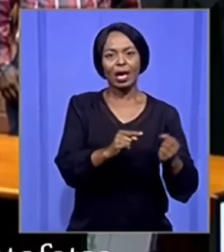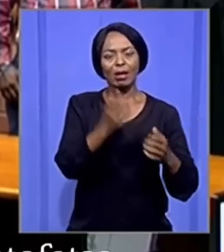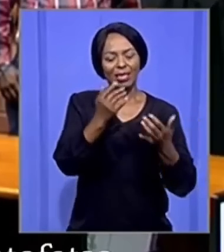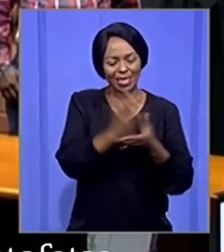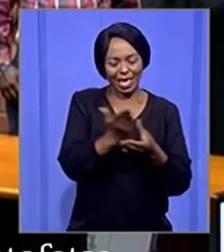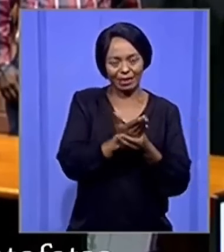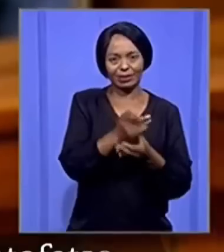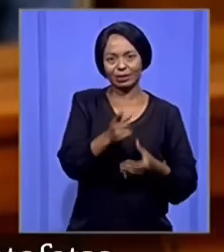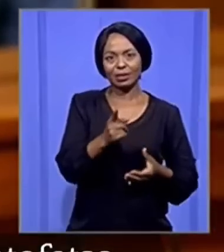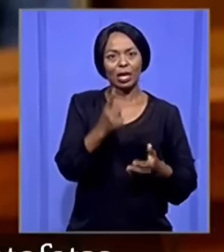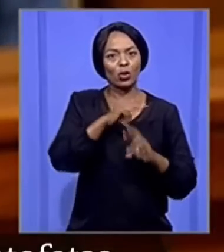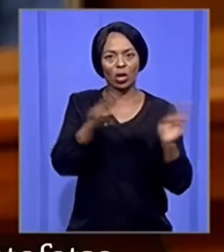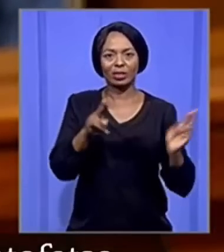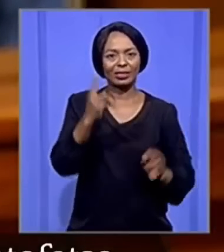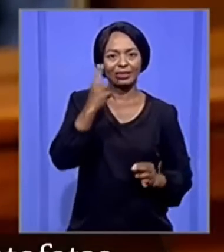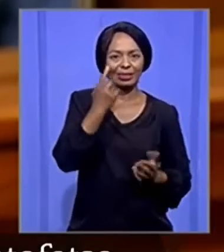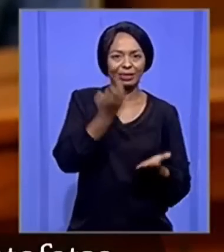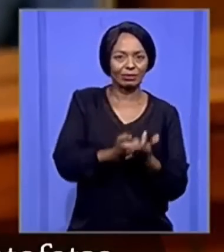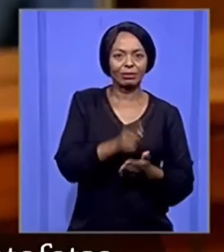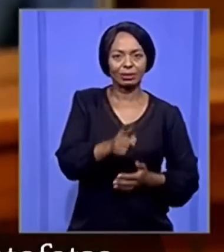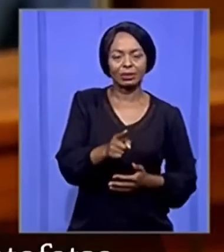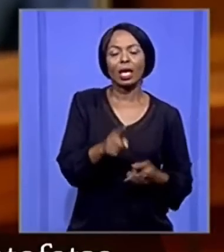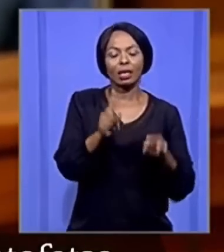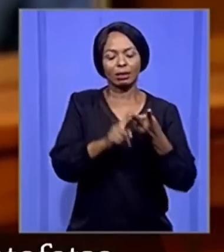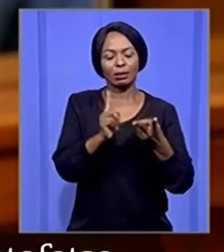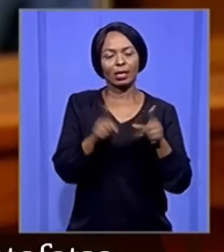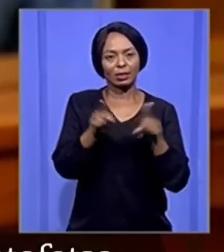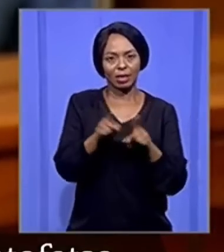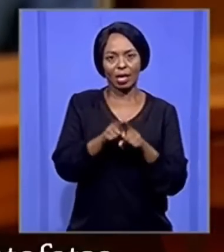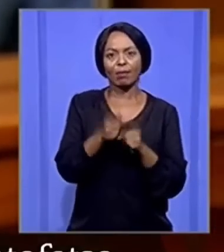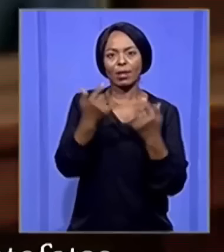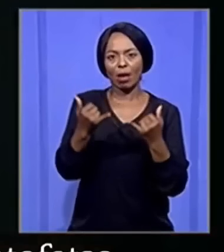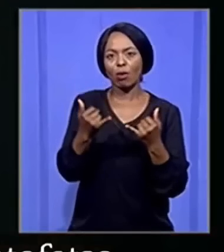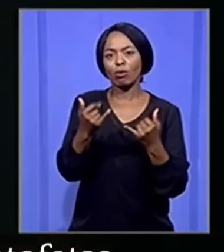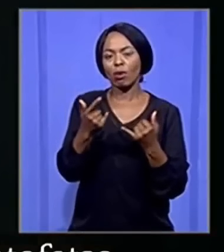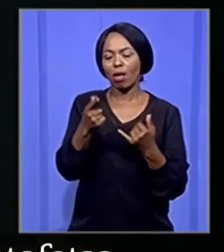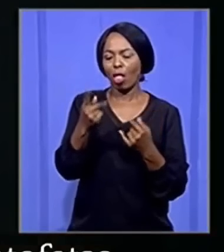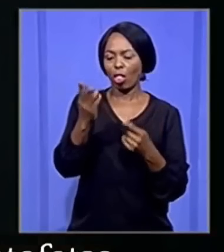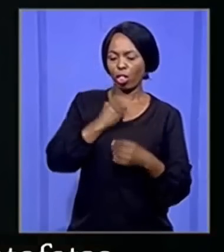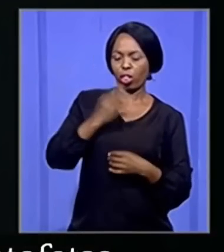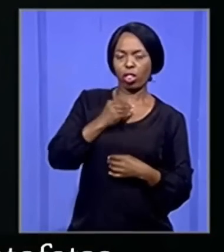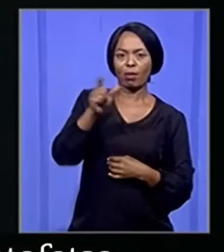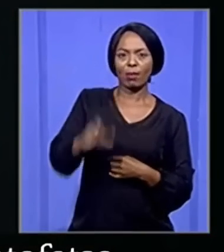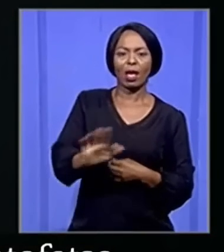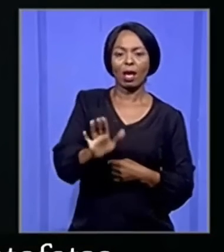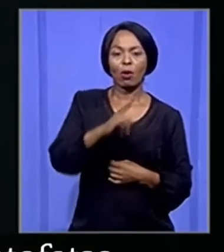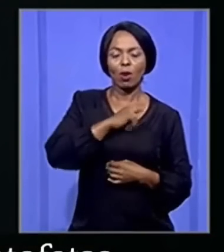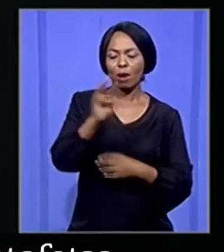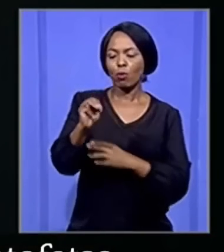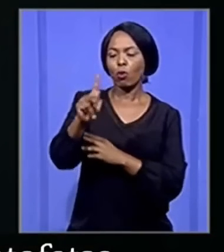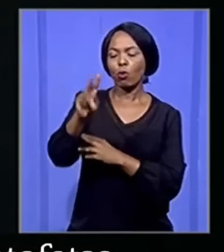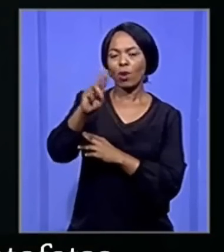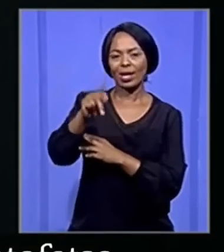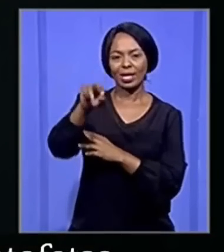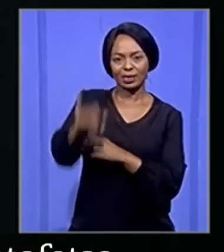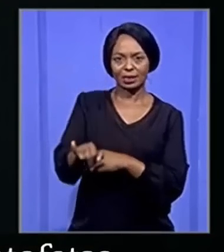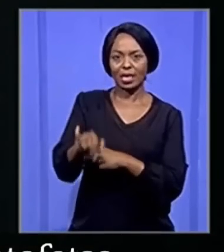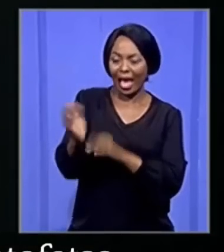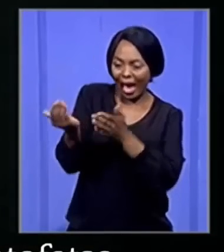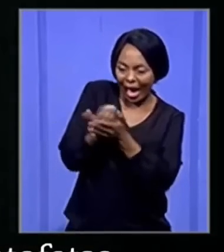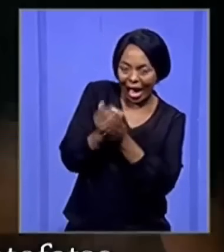re ga gona bopaki le gore tatofatso ya go nyatsa bosiamisi e tshololwe a nganga ka gore Mkhwanazi ga a fitlha ditopo mme